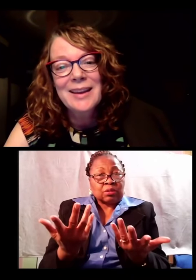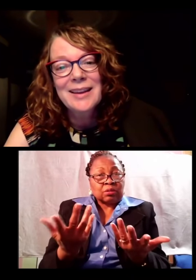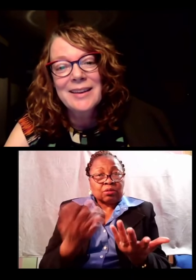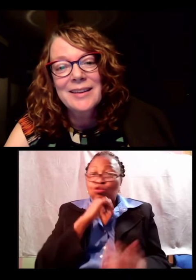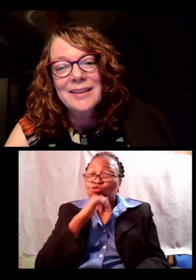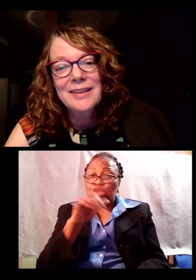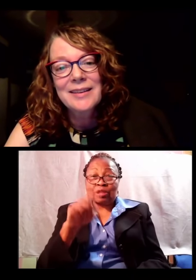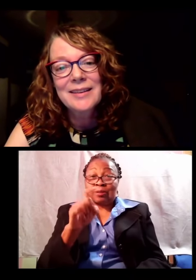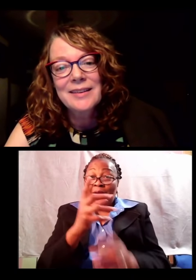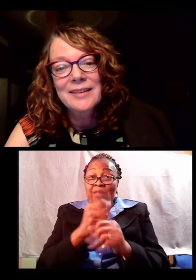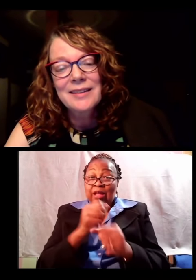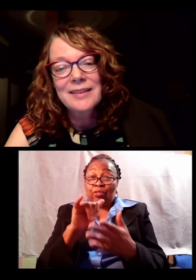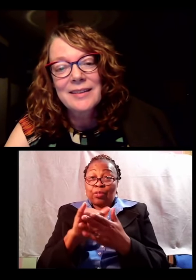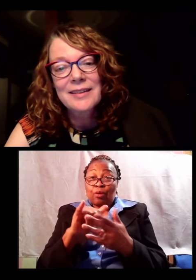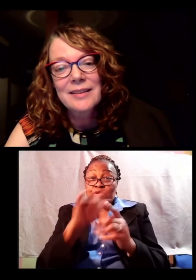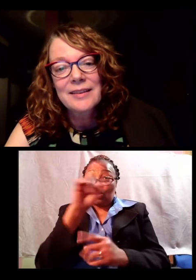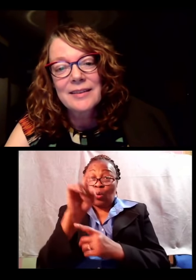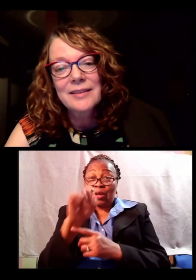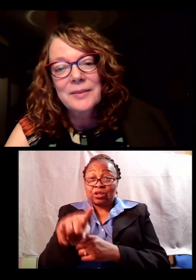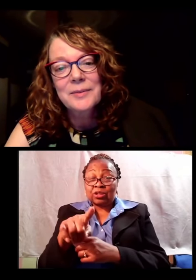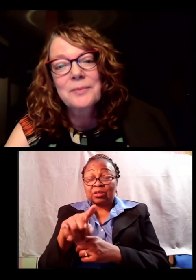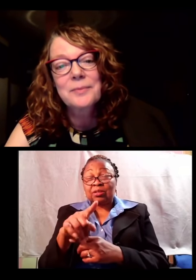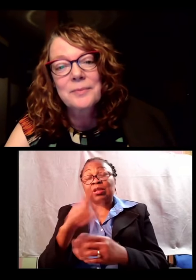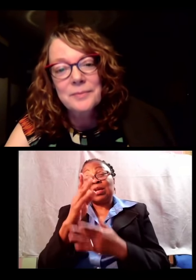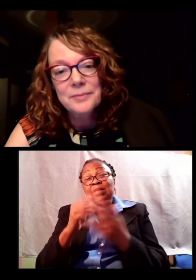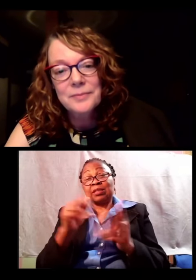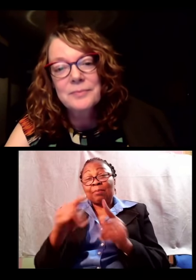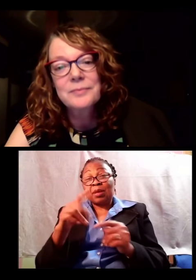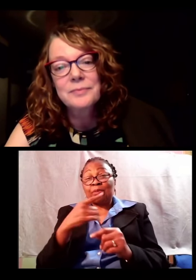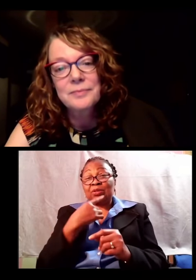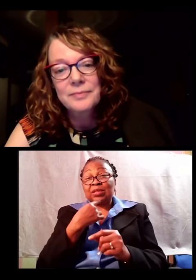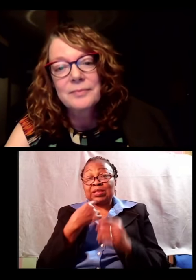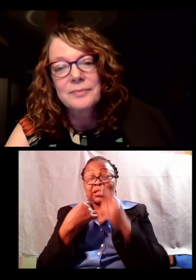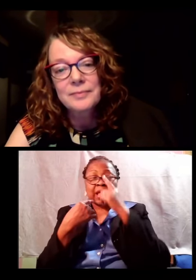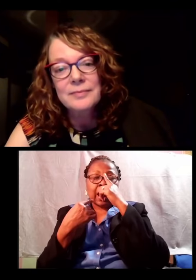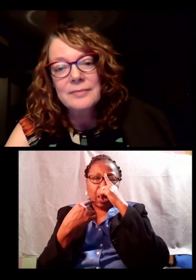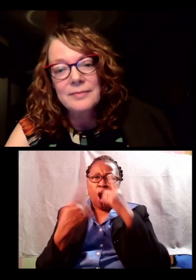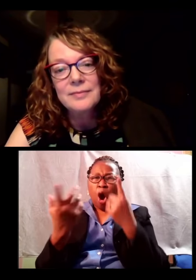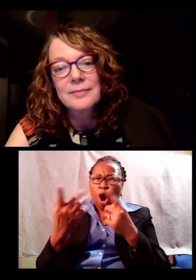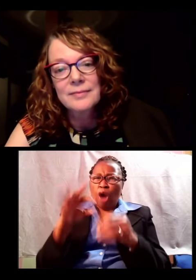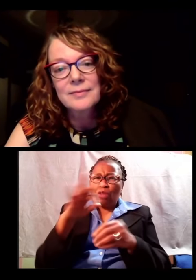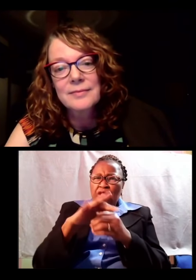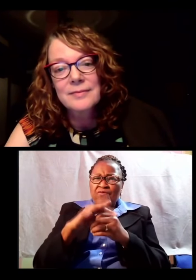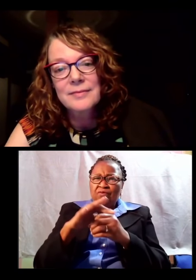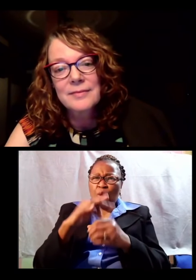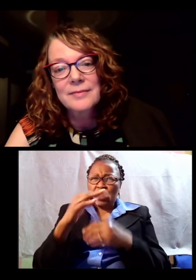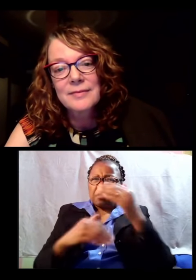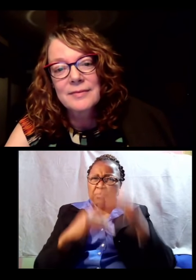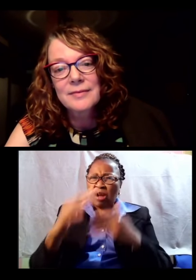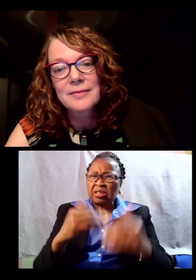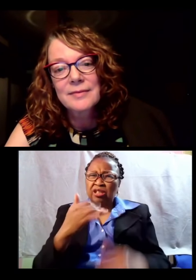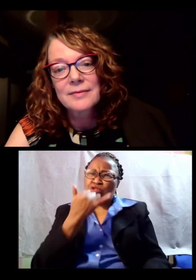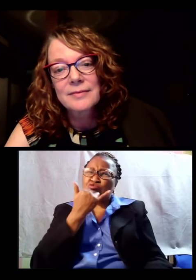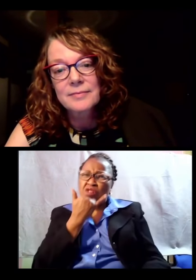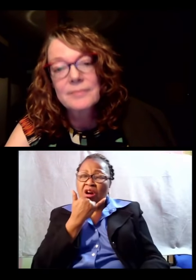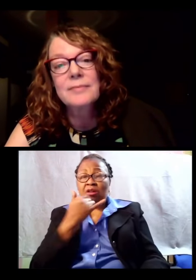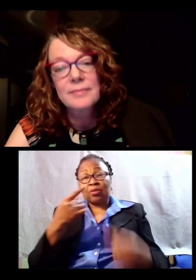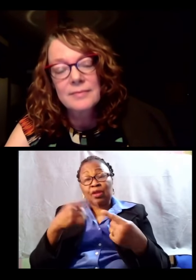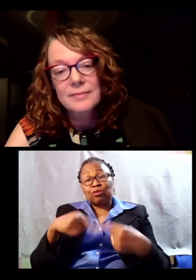I mean, some people are calling it in question. They're calling the process in question. They're insulting a lot of hardworking election officials.